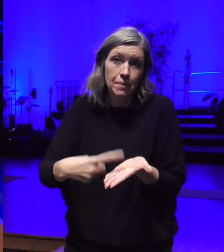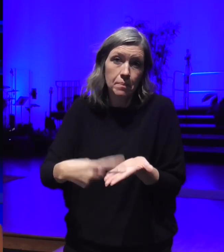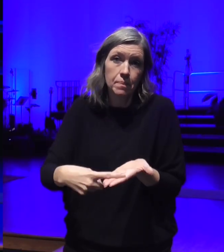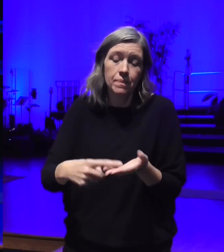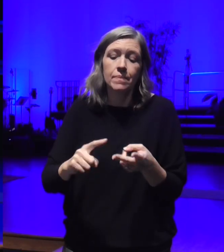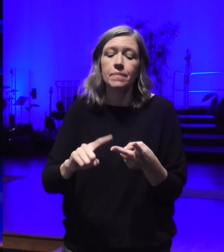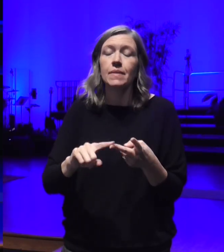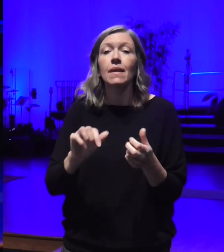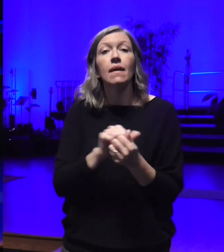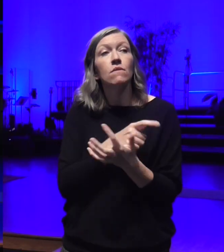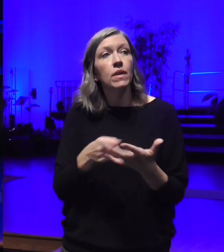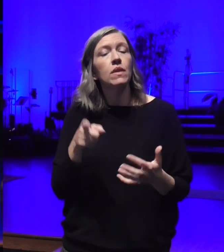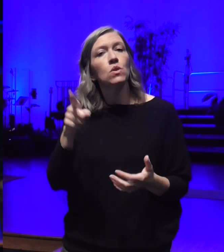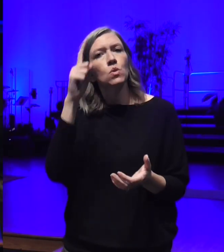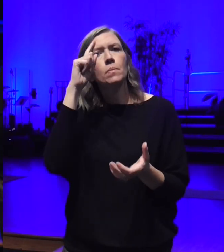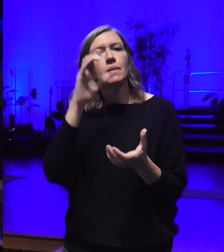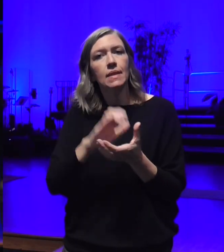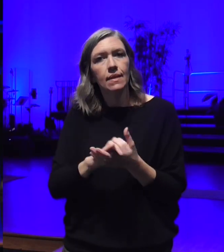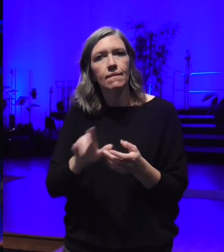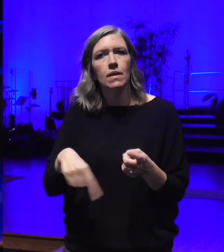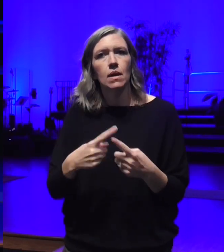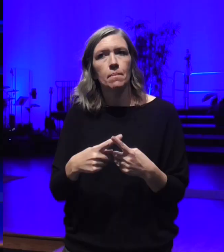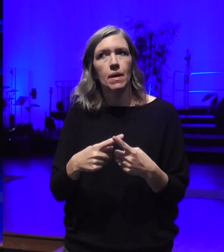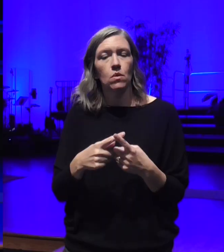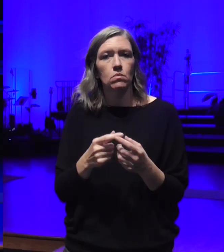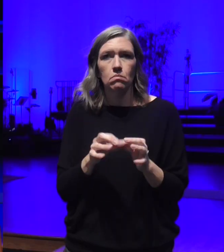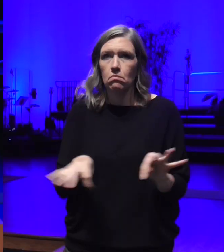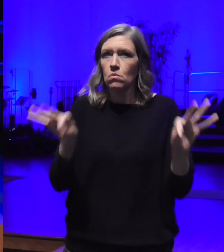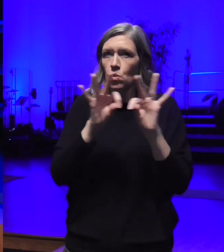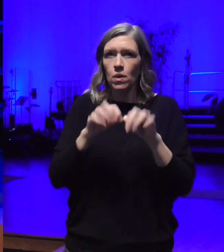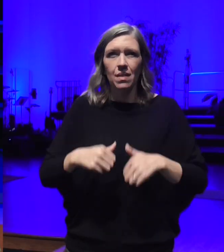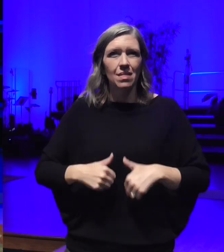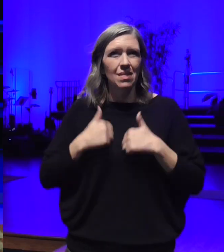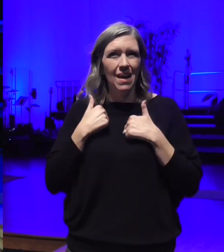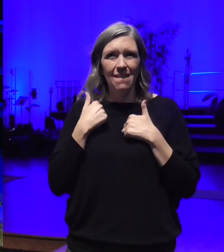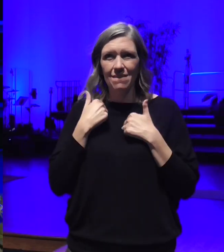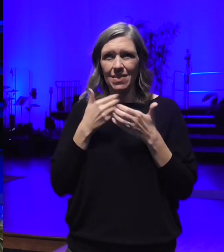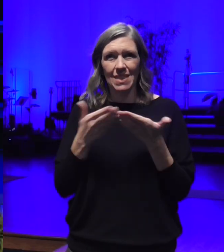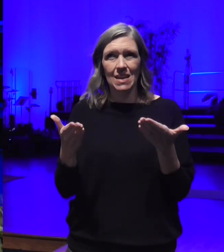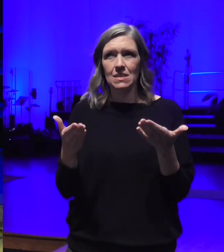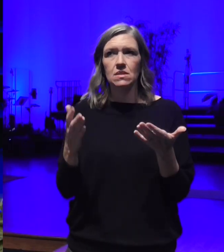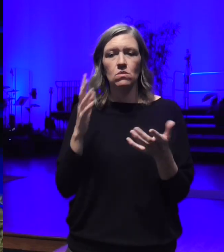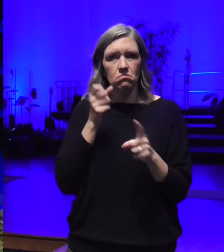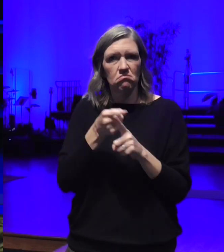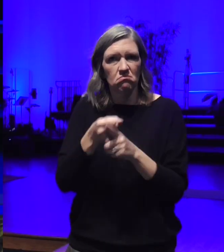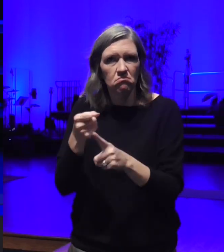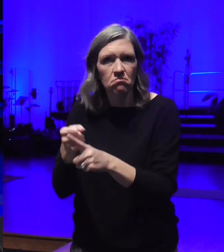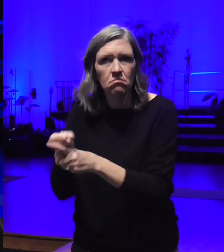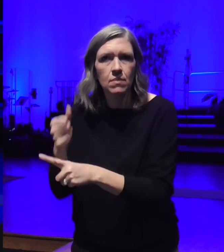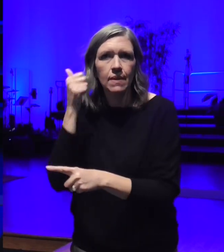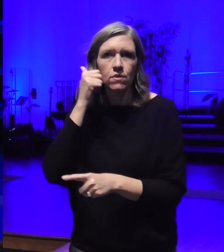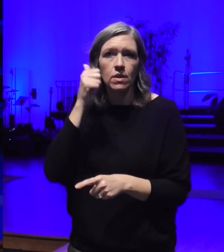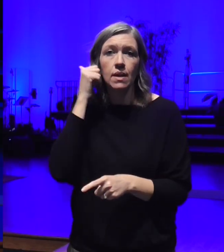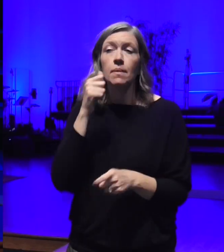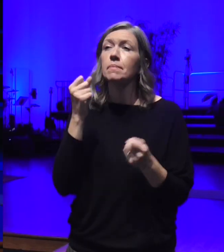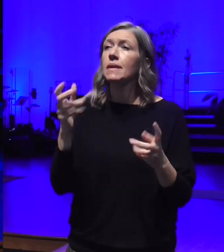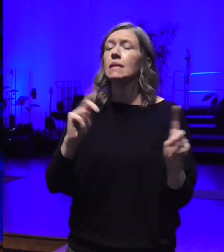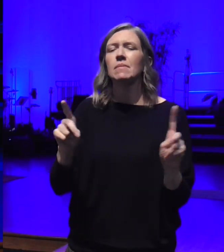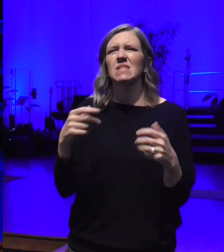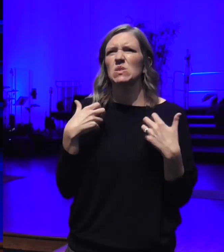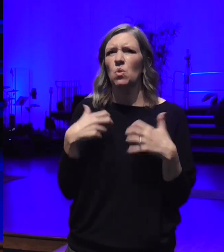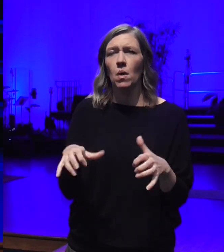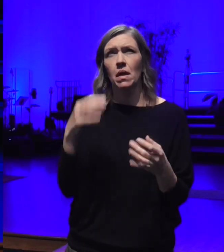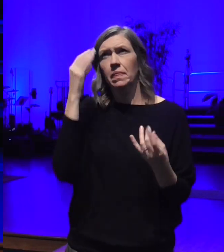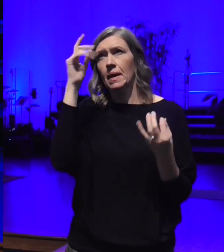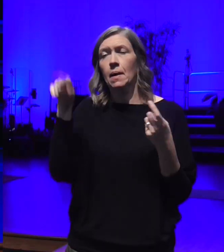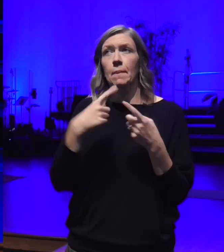key ideas of life is affecting you each and every day. A lot of people are like, I don't like to pay attention to those big ideas.